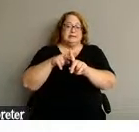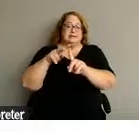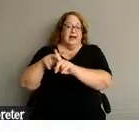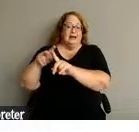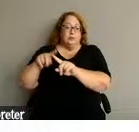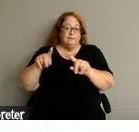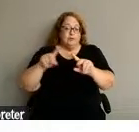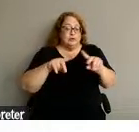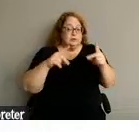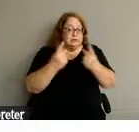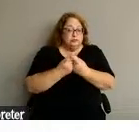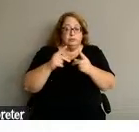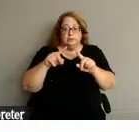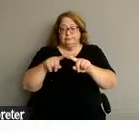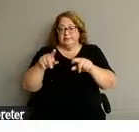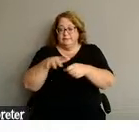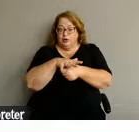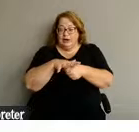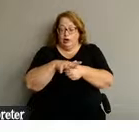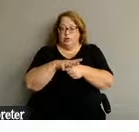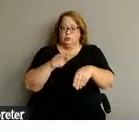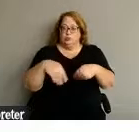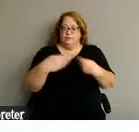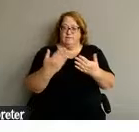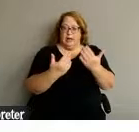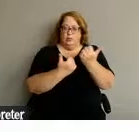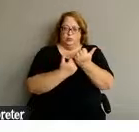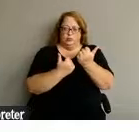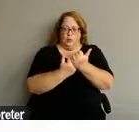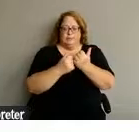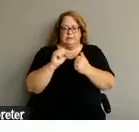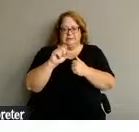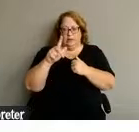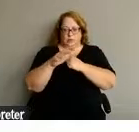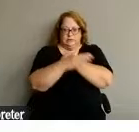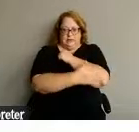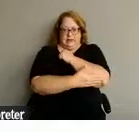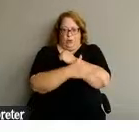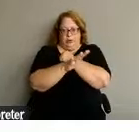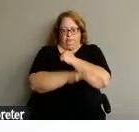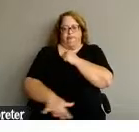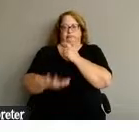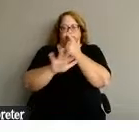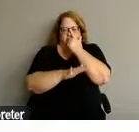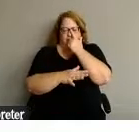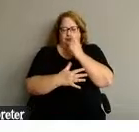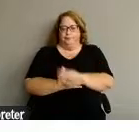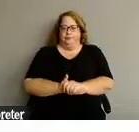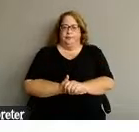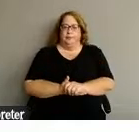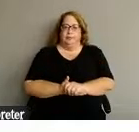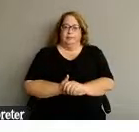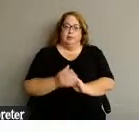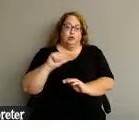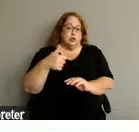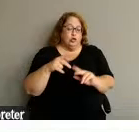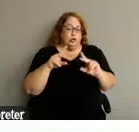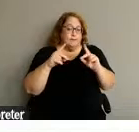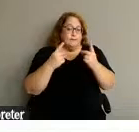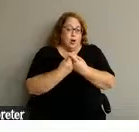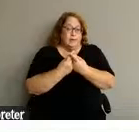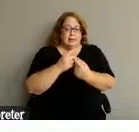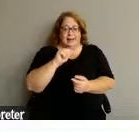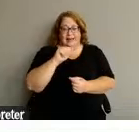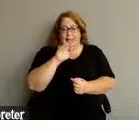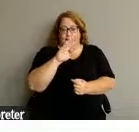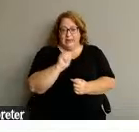and different areas, so they can provide those supports throughout our county. And as well, there are other departments such as the